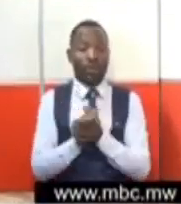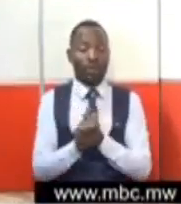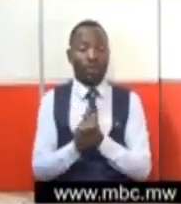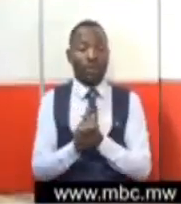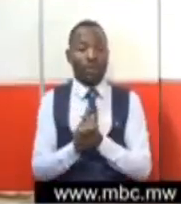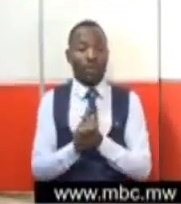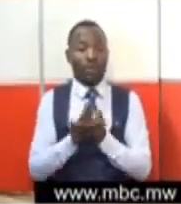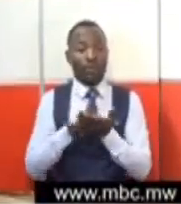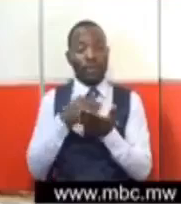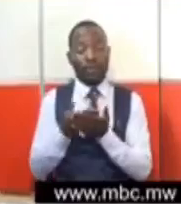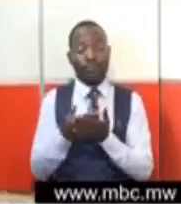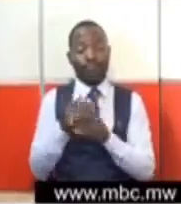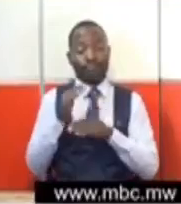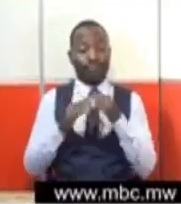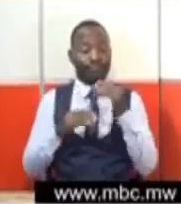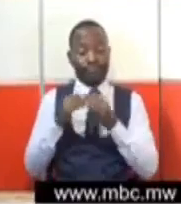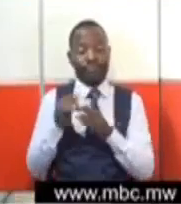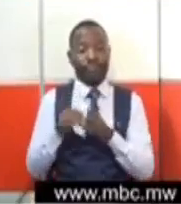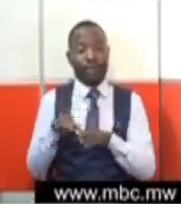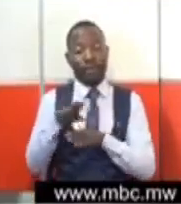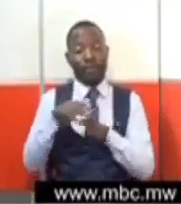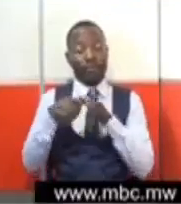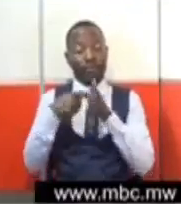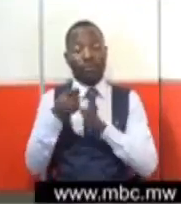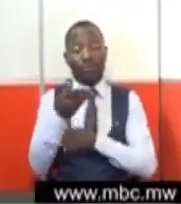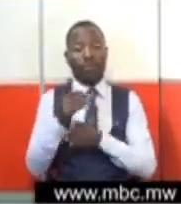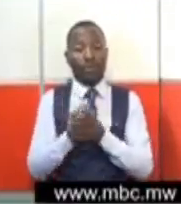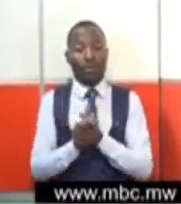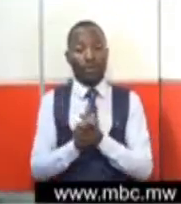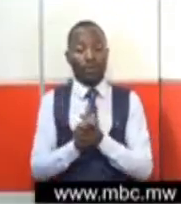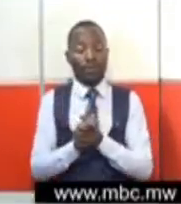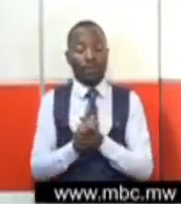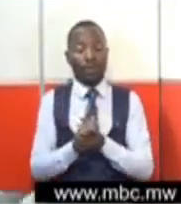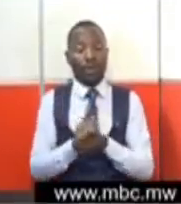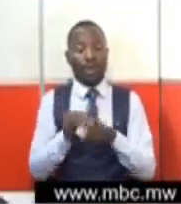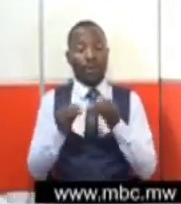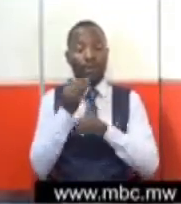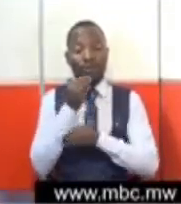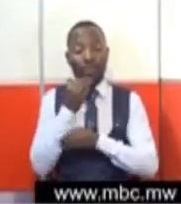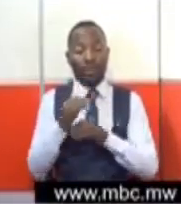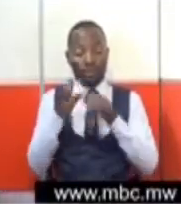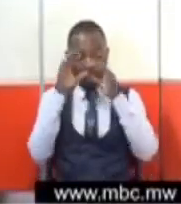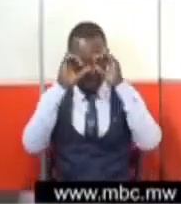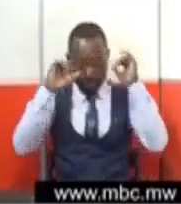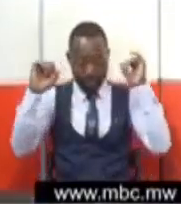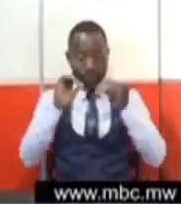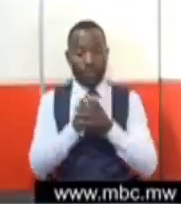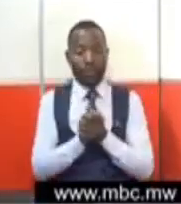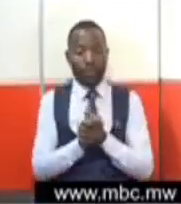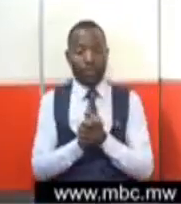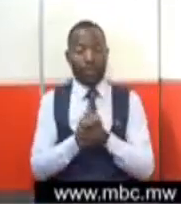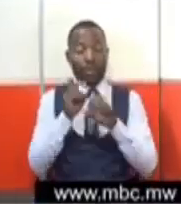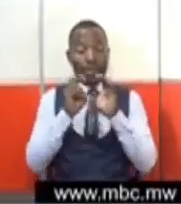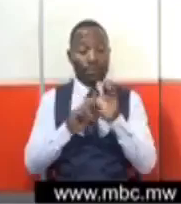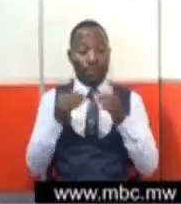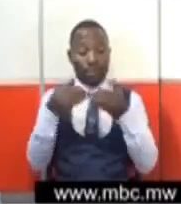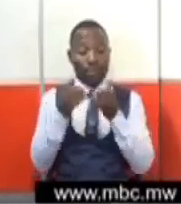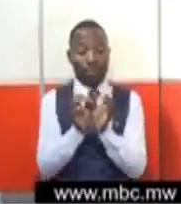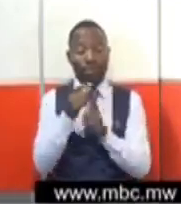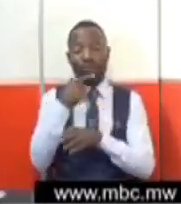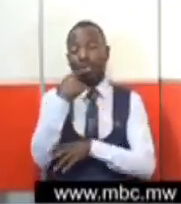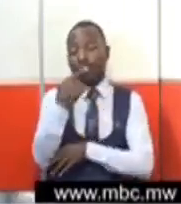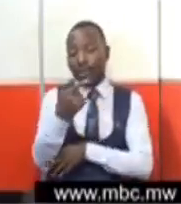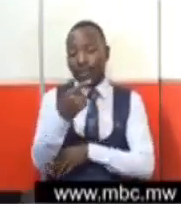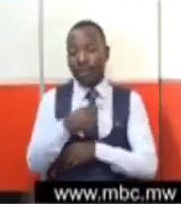thriving following the construction of a new feeder shelter and mixing plant that produces feed for livestock in the area. The chairperson for the cooperative,